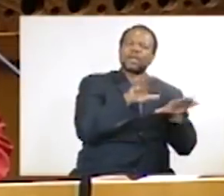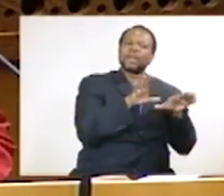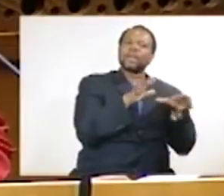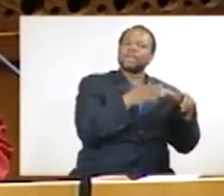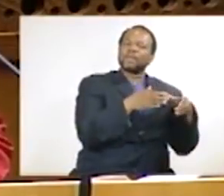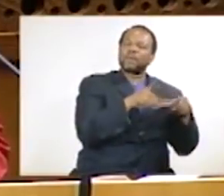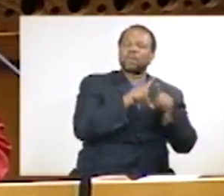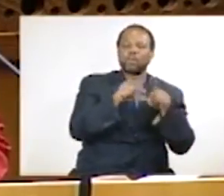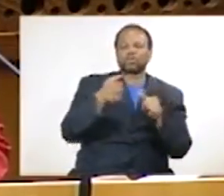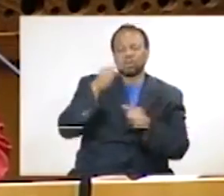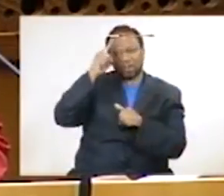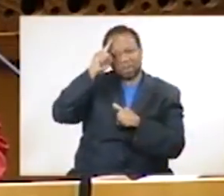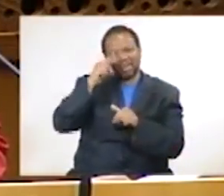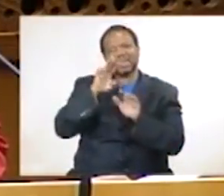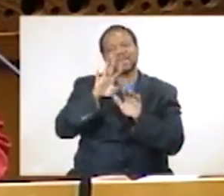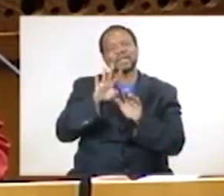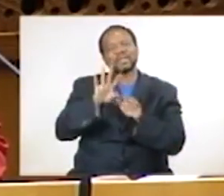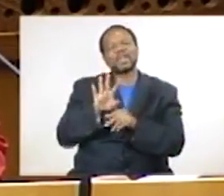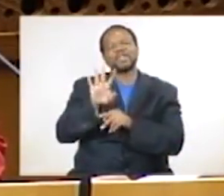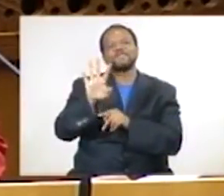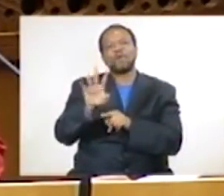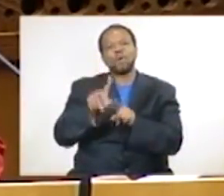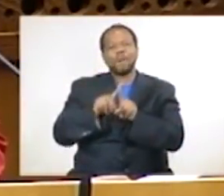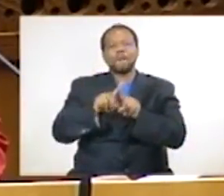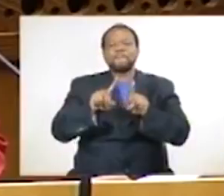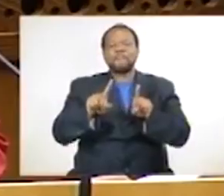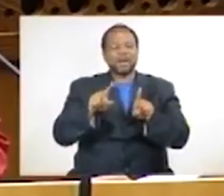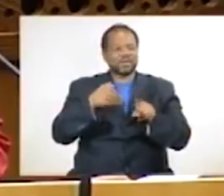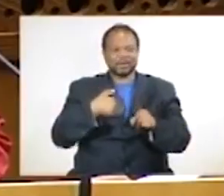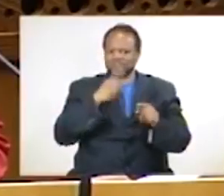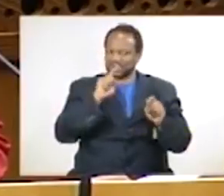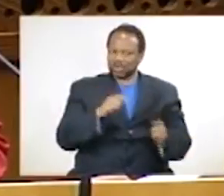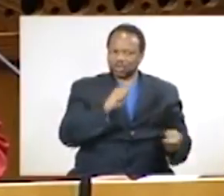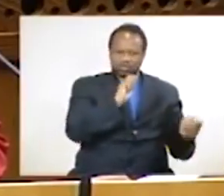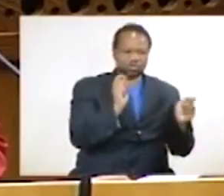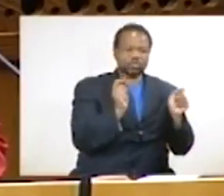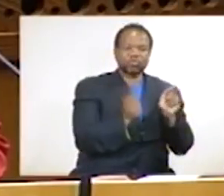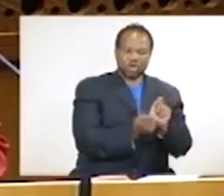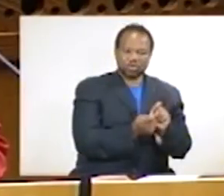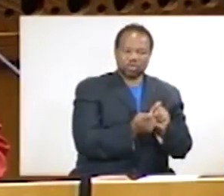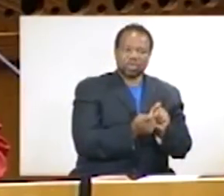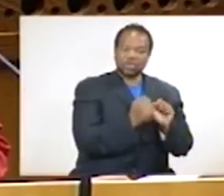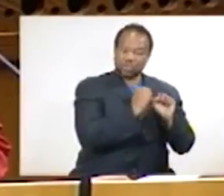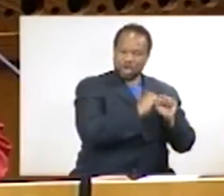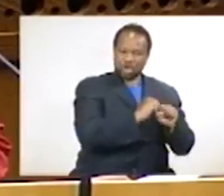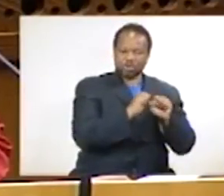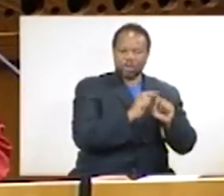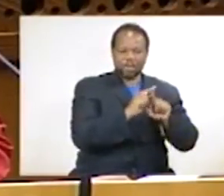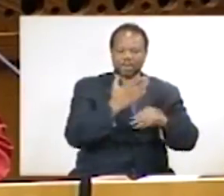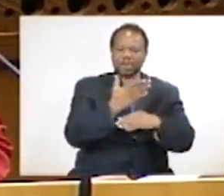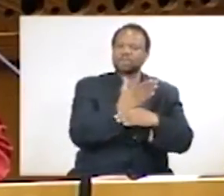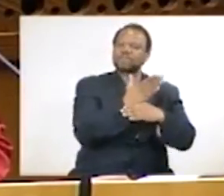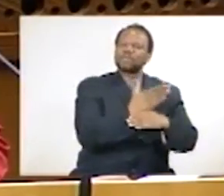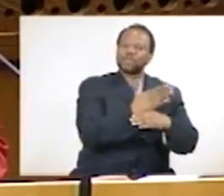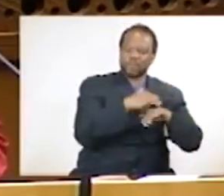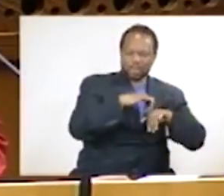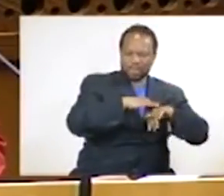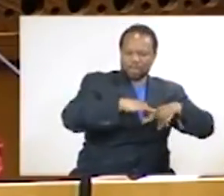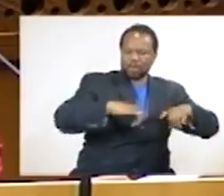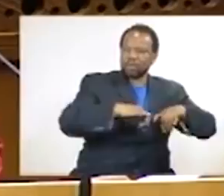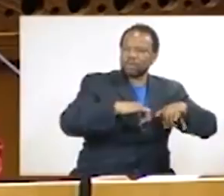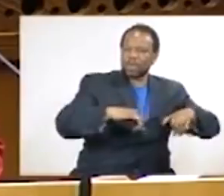exploitation and exclusion of oppressed black majority. The reason for such is because the elite pact that